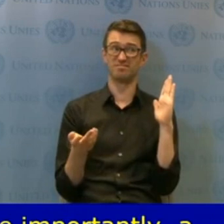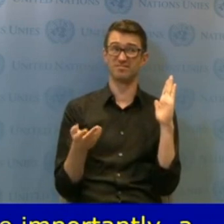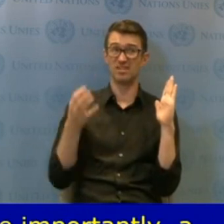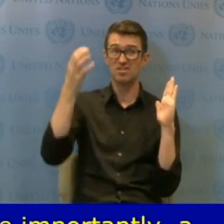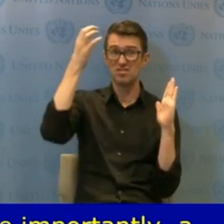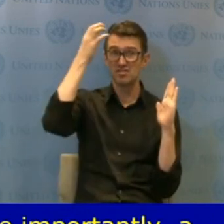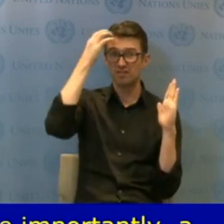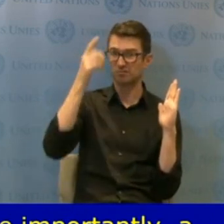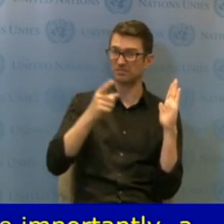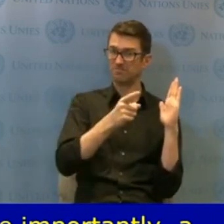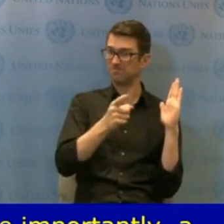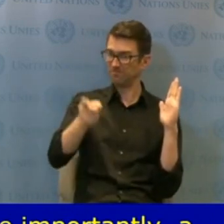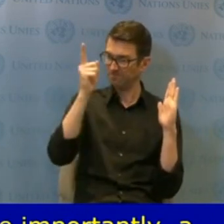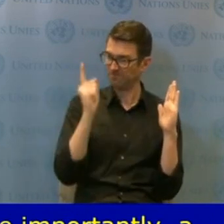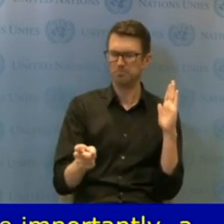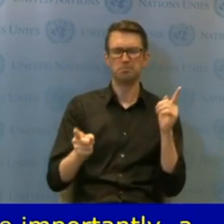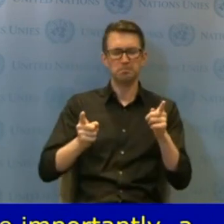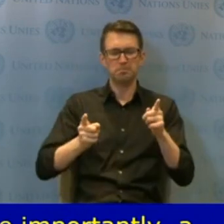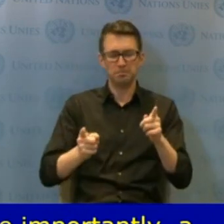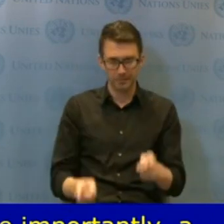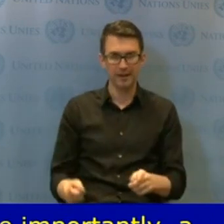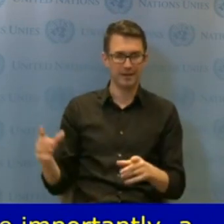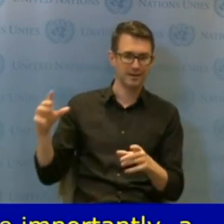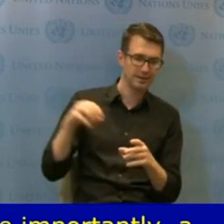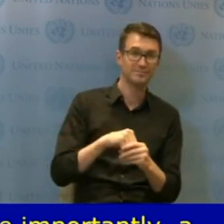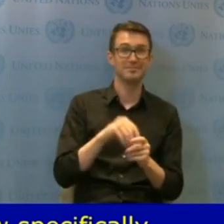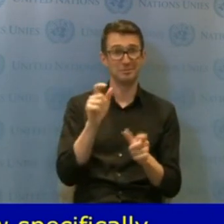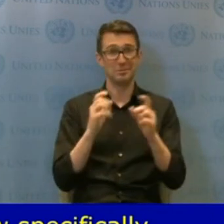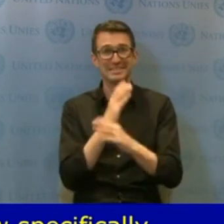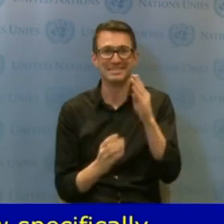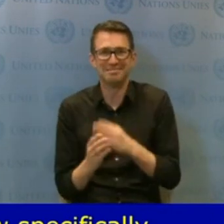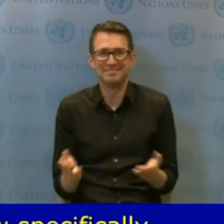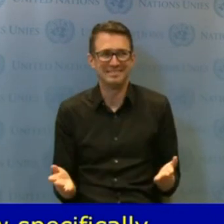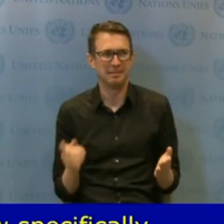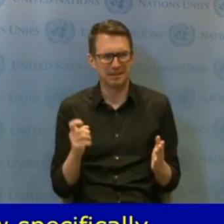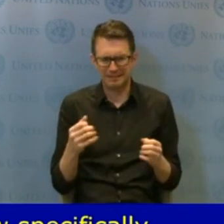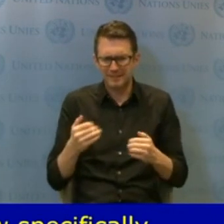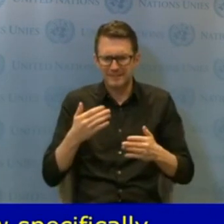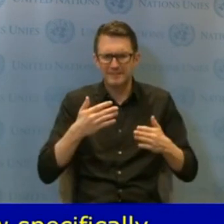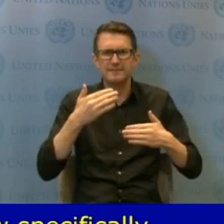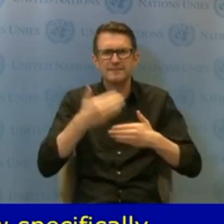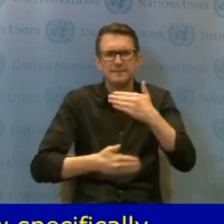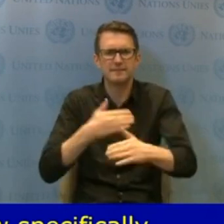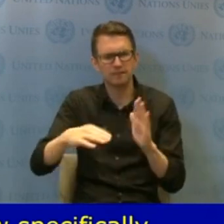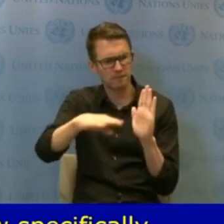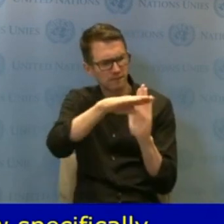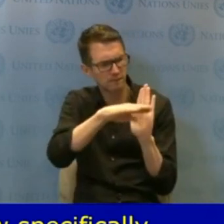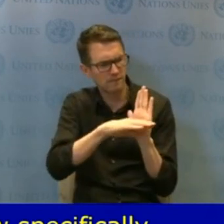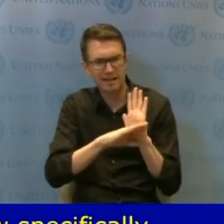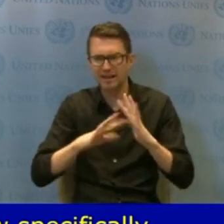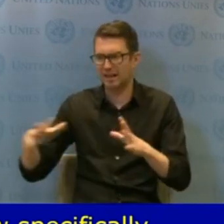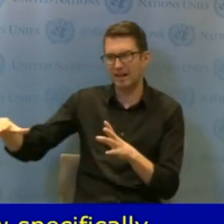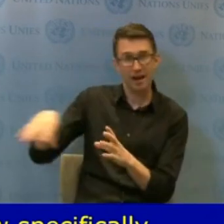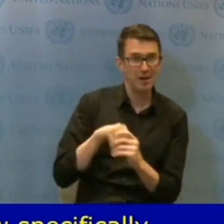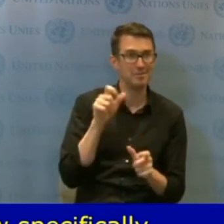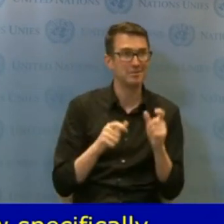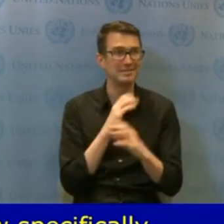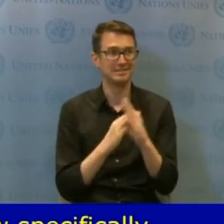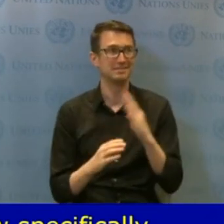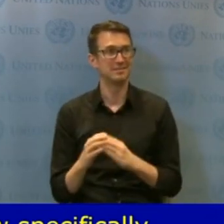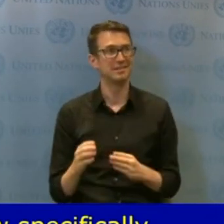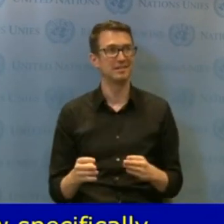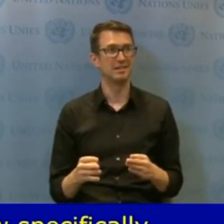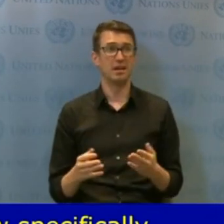the needs as well as the opportunities and contributions of people with